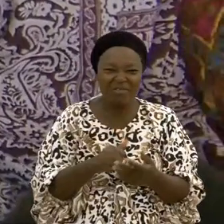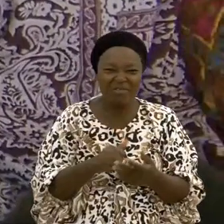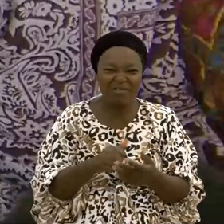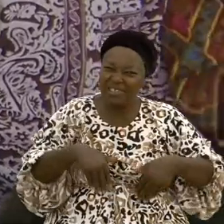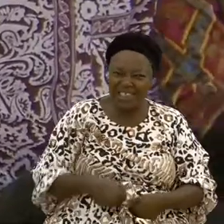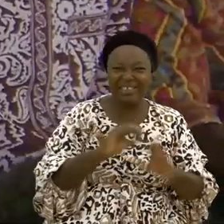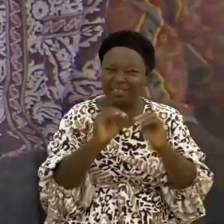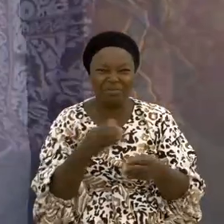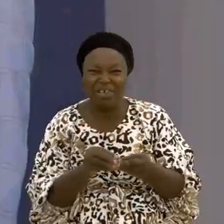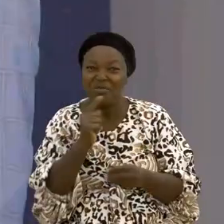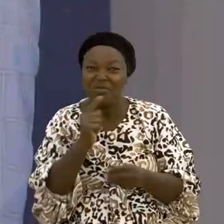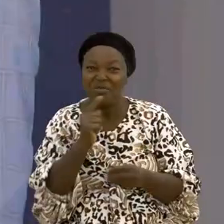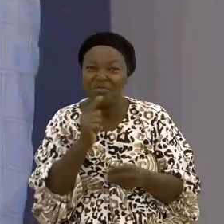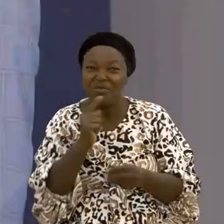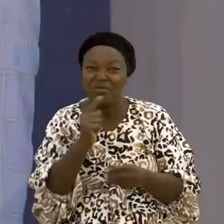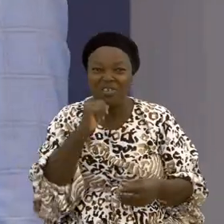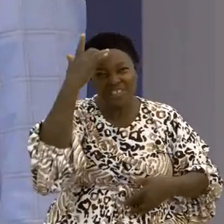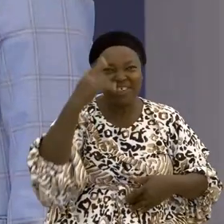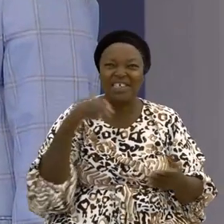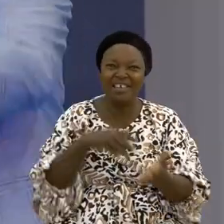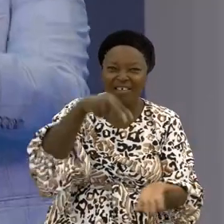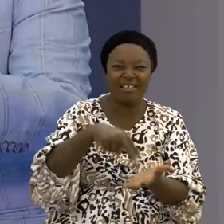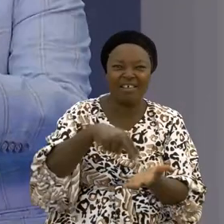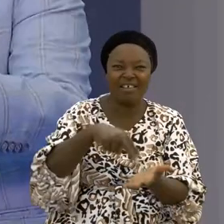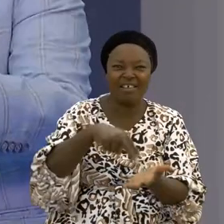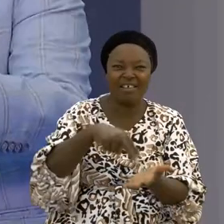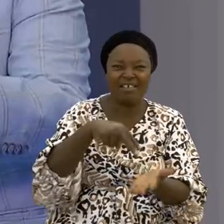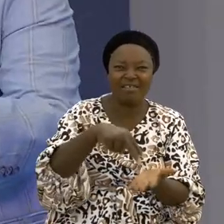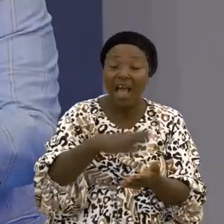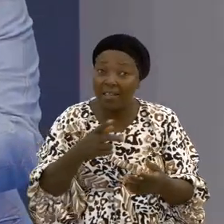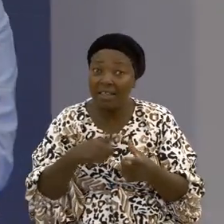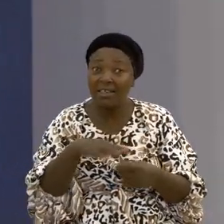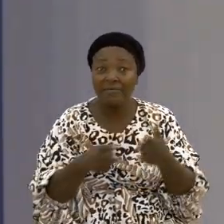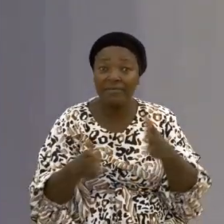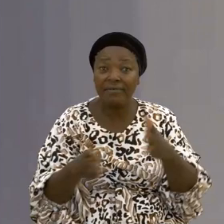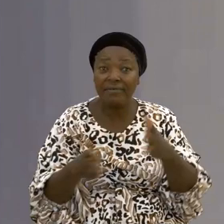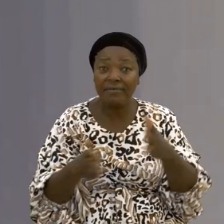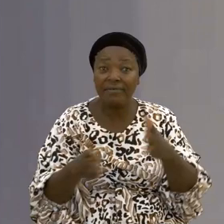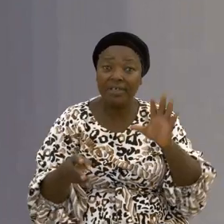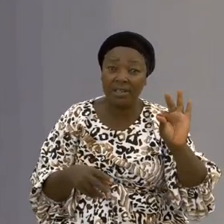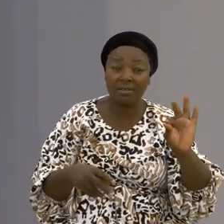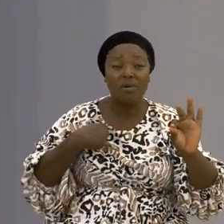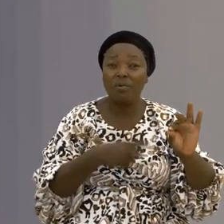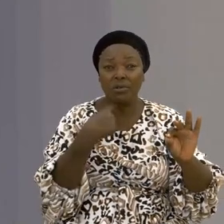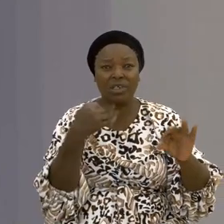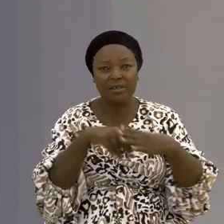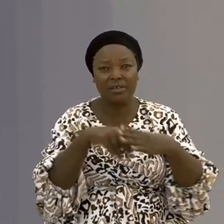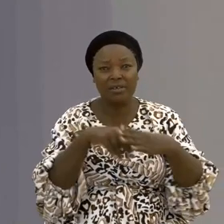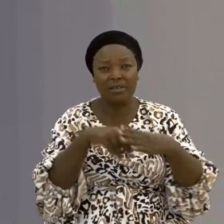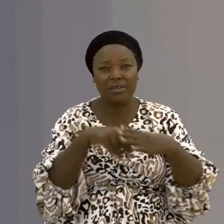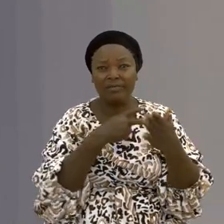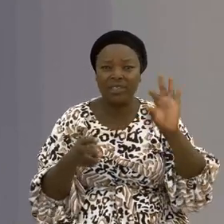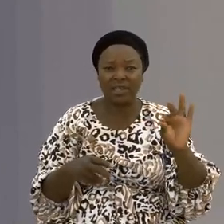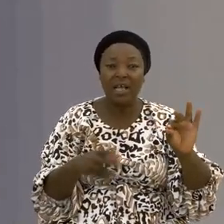up. You are not sick anymore, rise up. And then in verse 9, we're told in verse